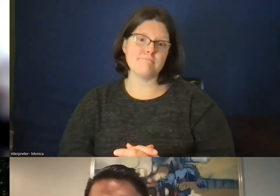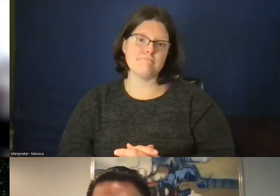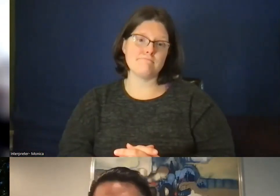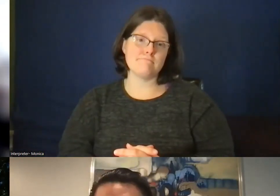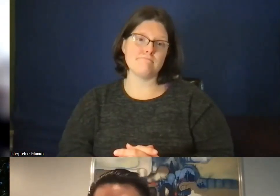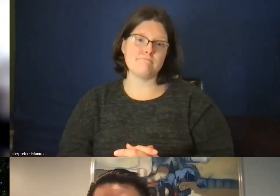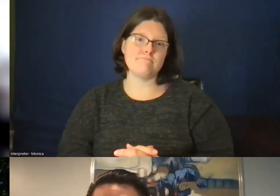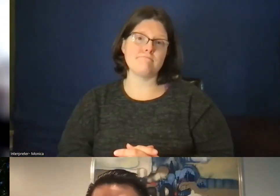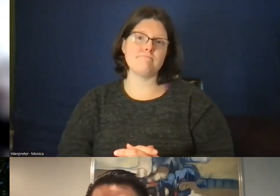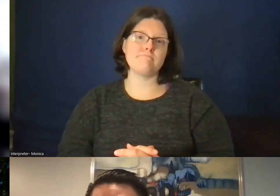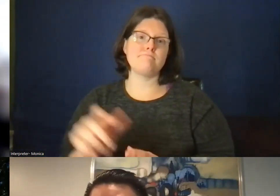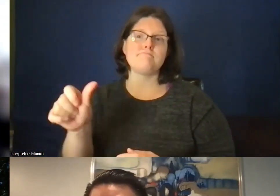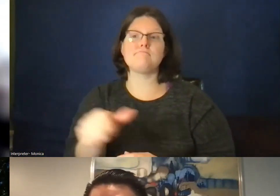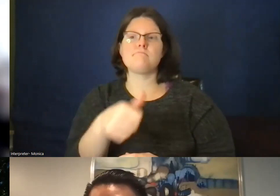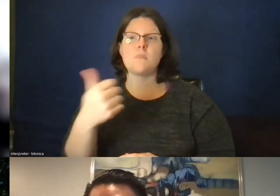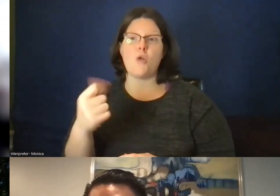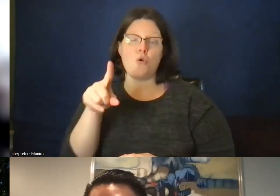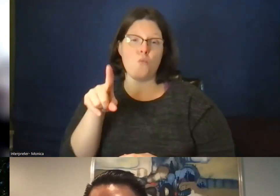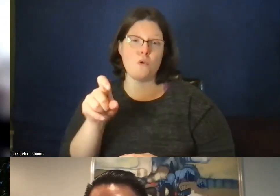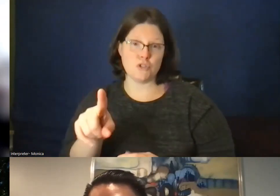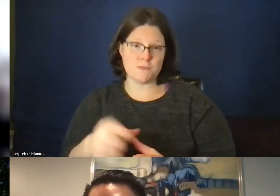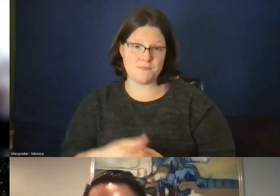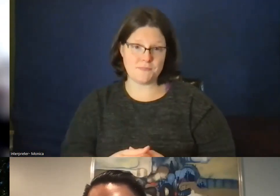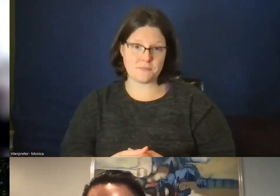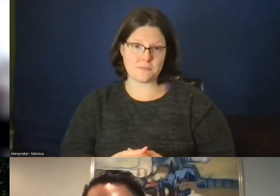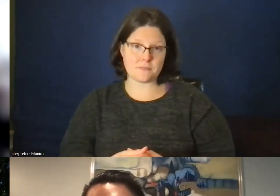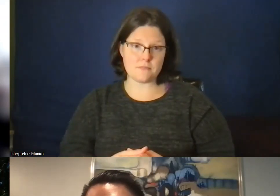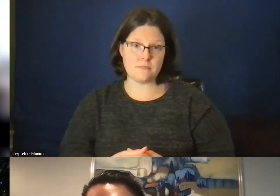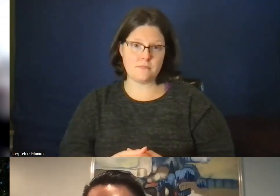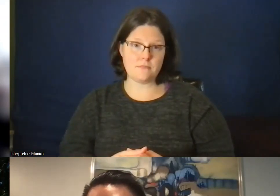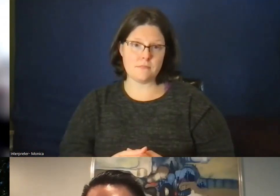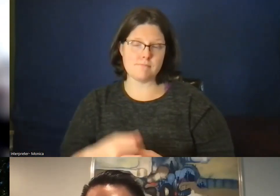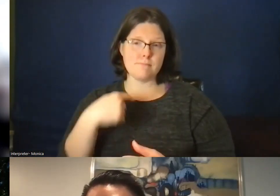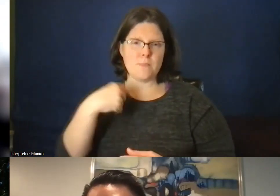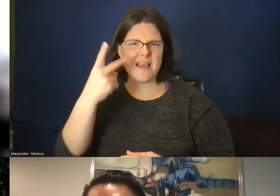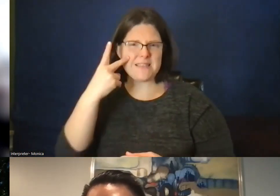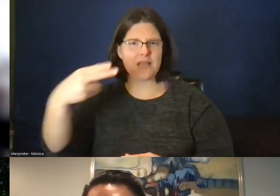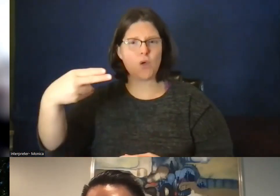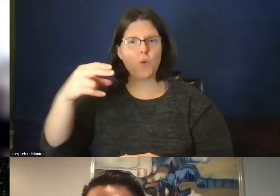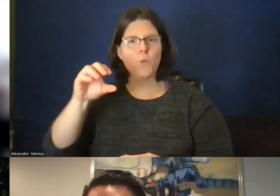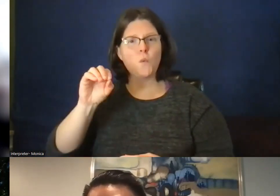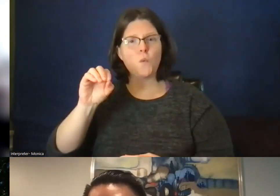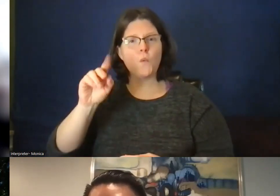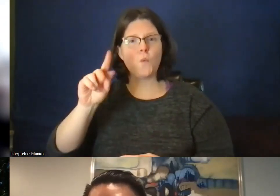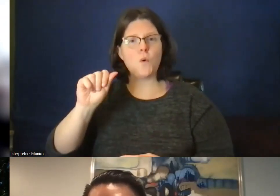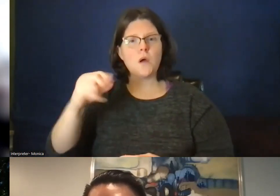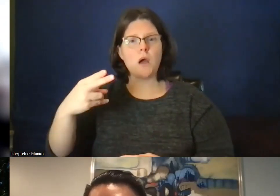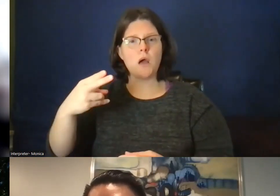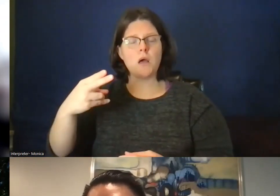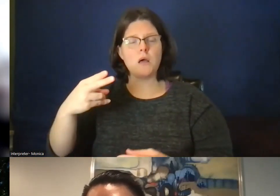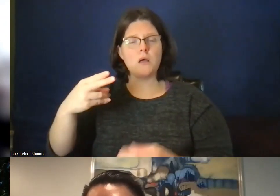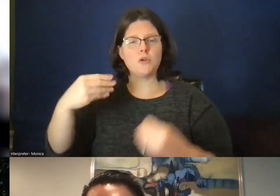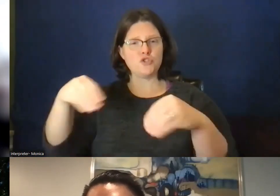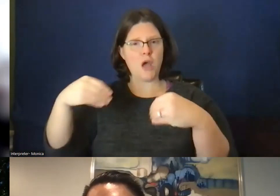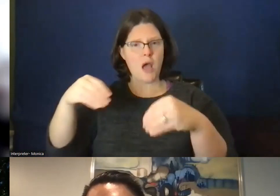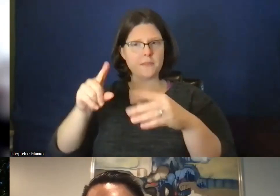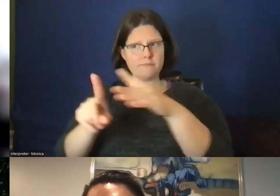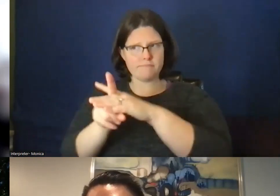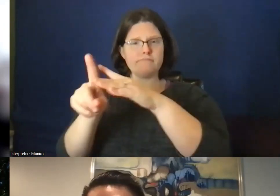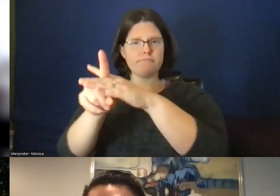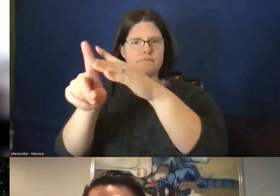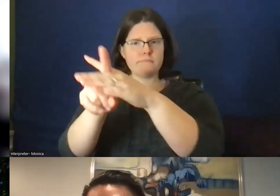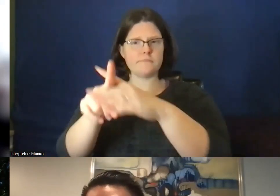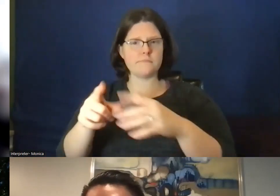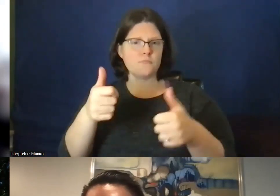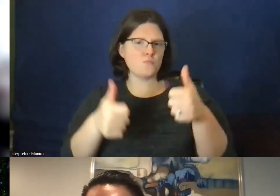We have another question. It says, I see hookah shops popping up. Is smoking, vaping through hookah